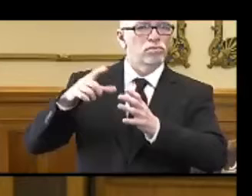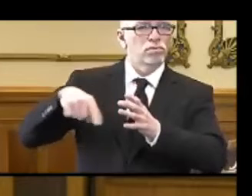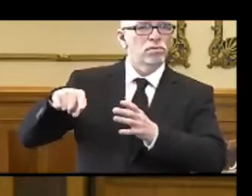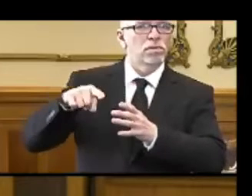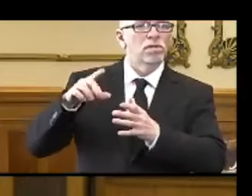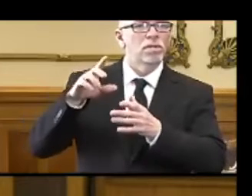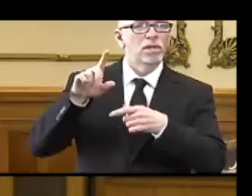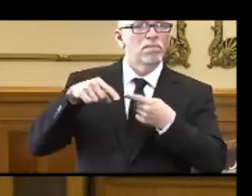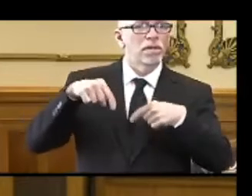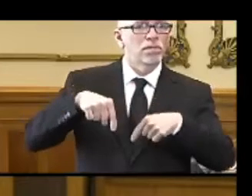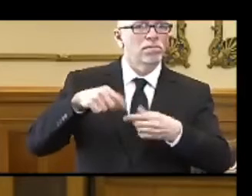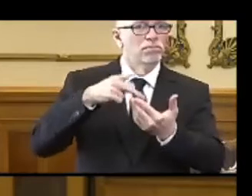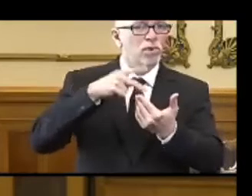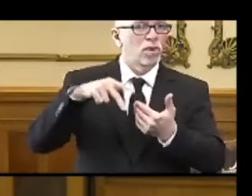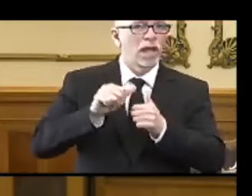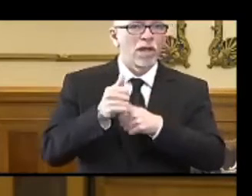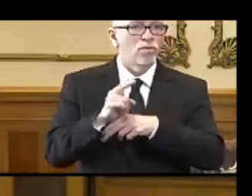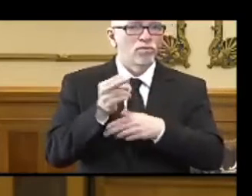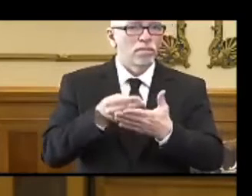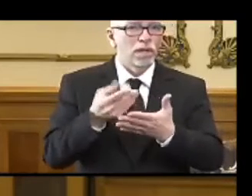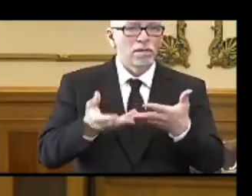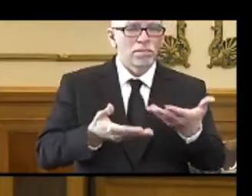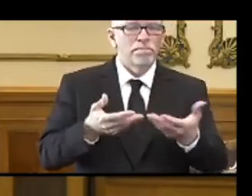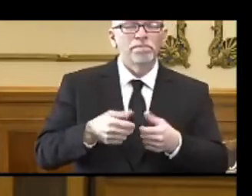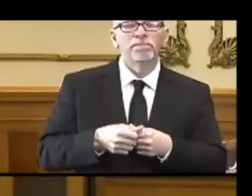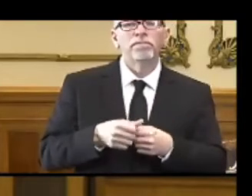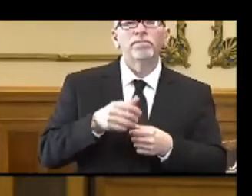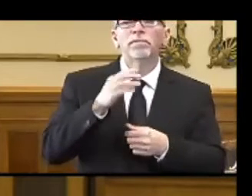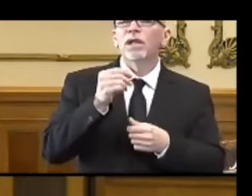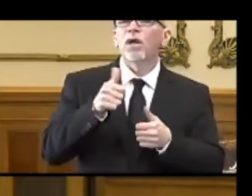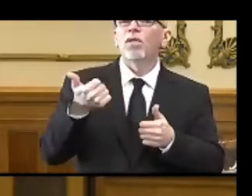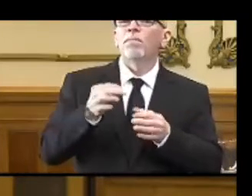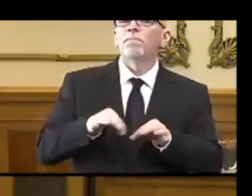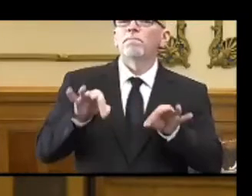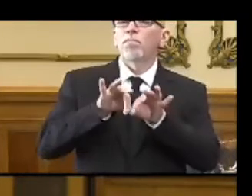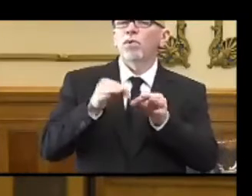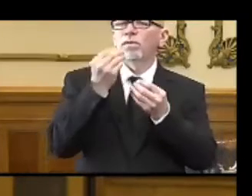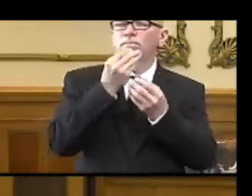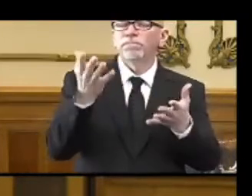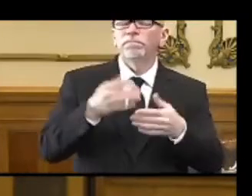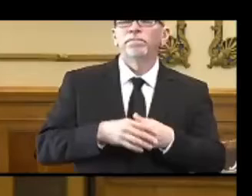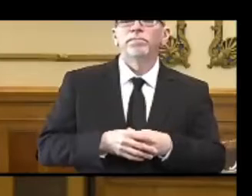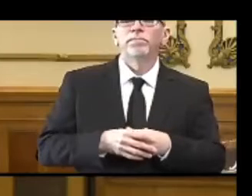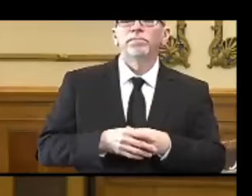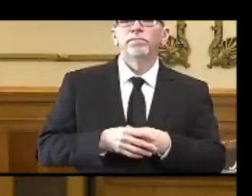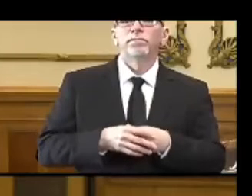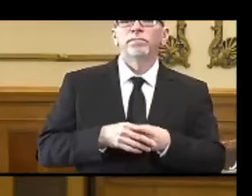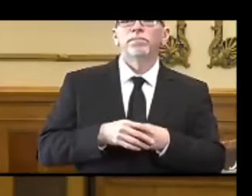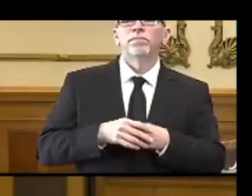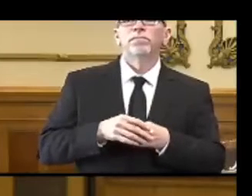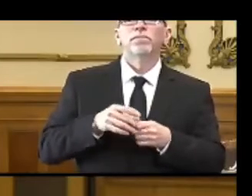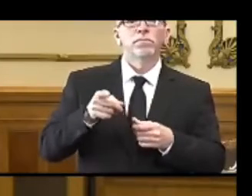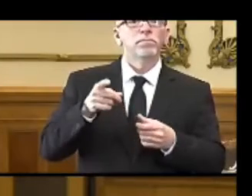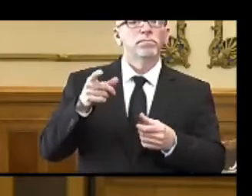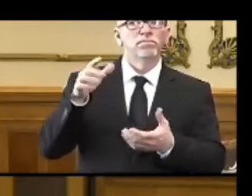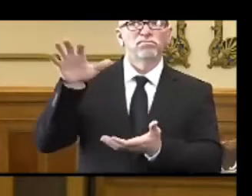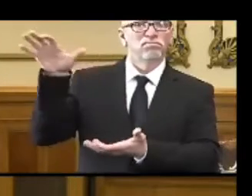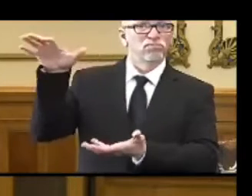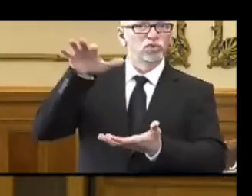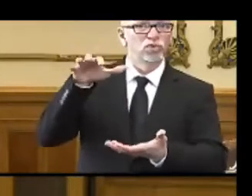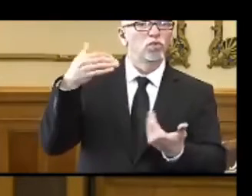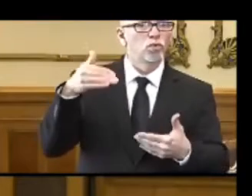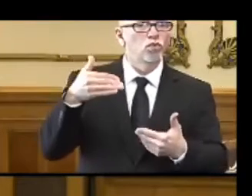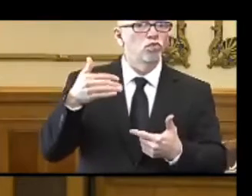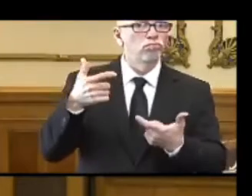of this program. And then the other thing that I think is important to note is that while it is a sizable amount of